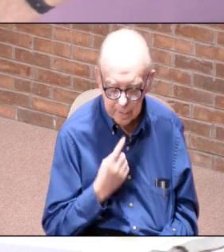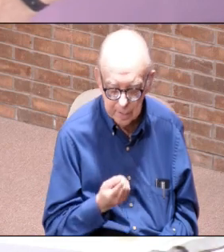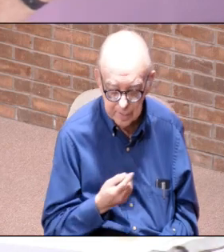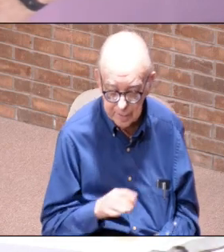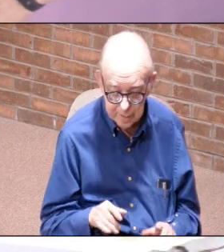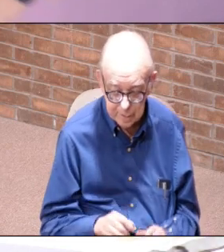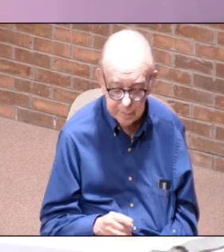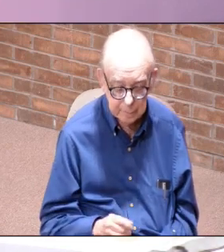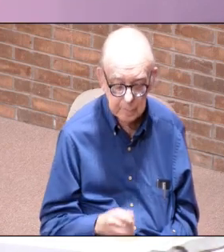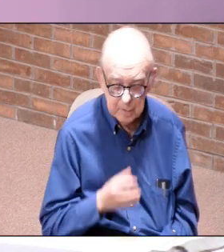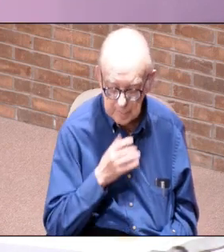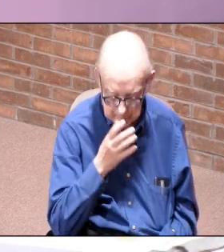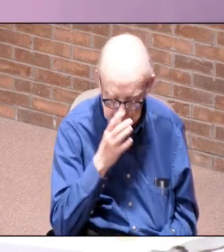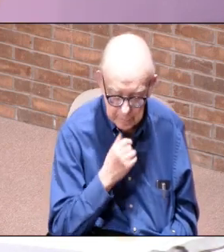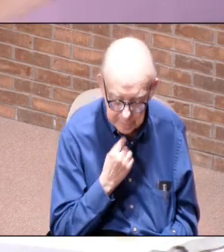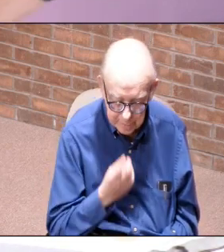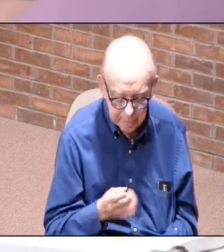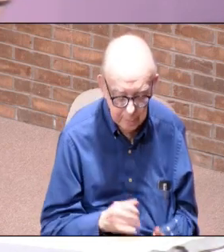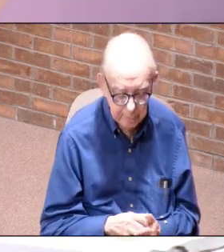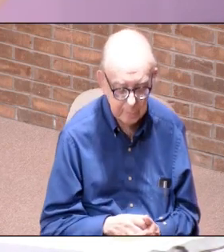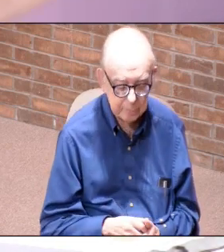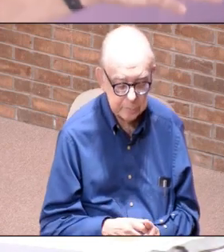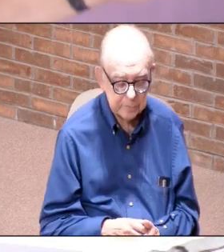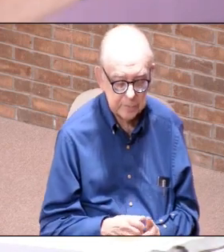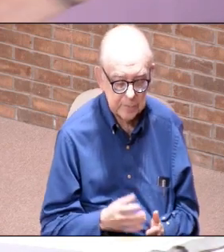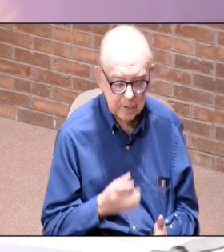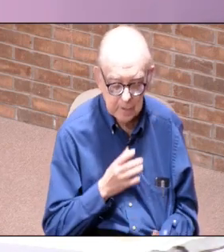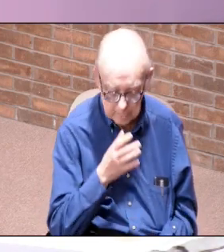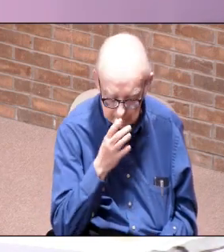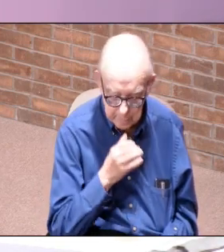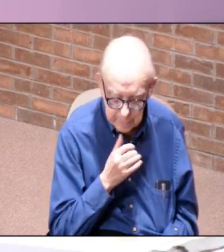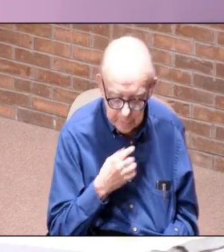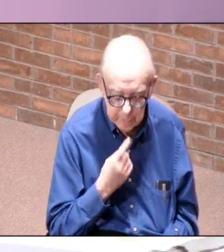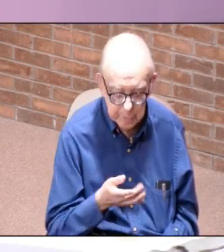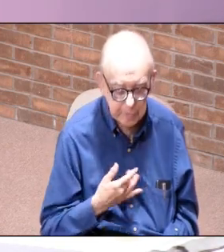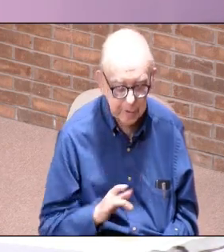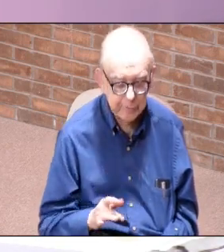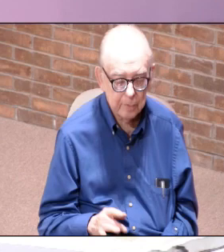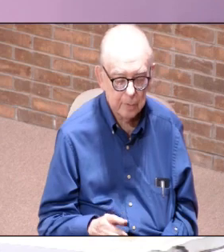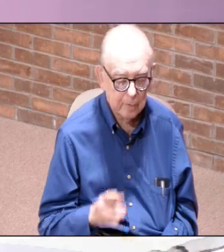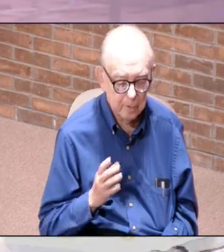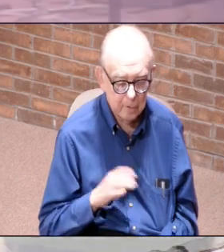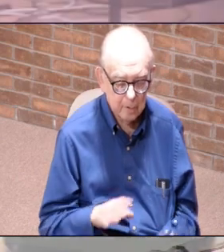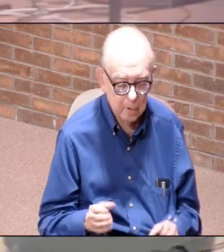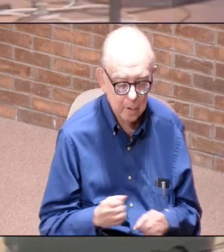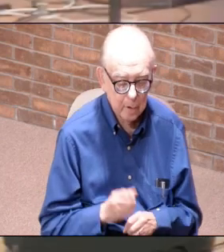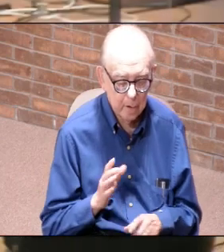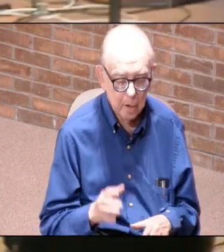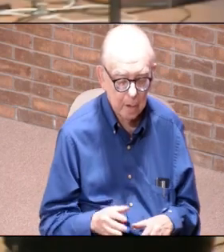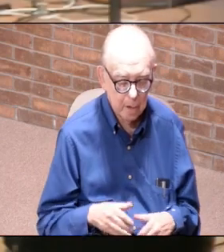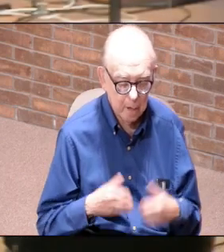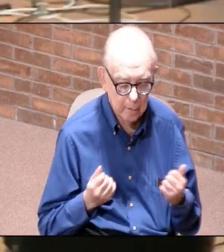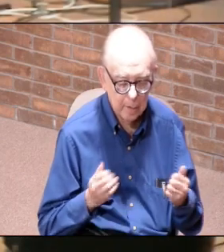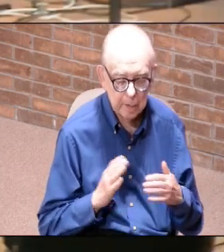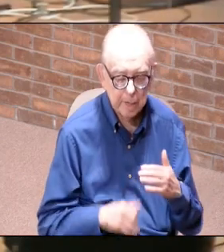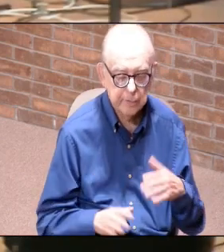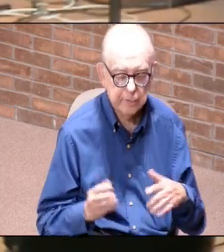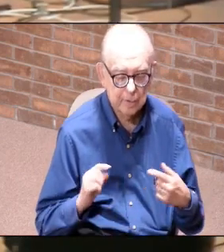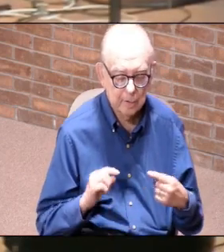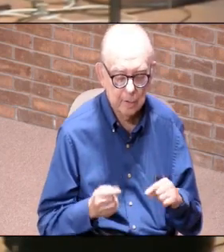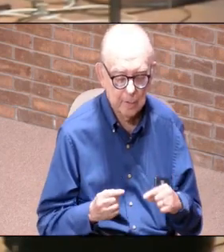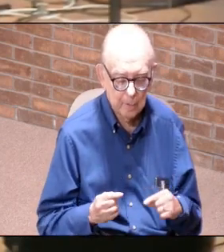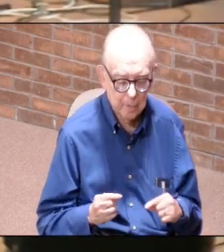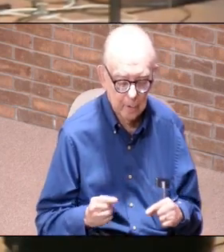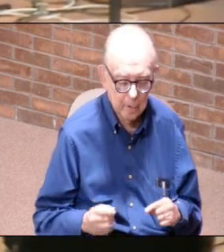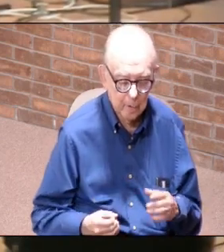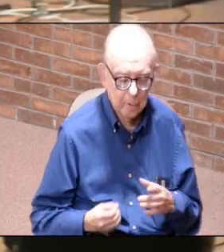did it, okay, but they just wanted to tell you that it would be painful. So in order to make your life less painful and